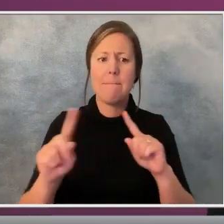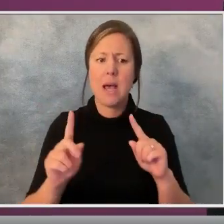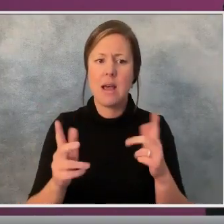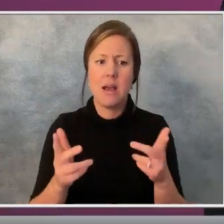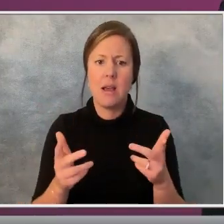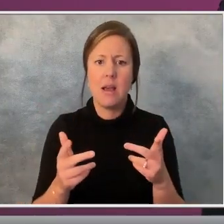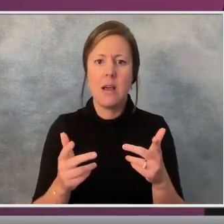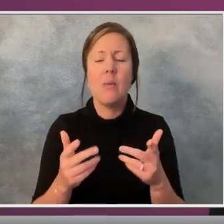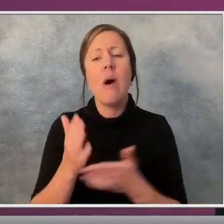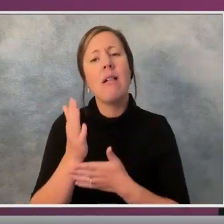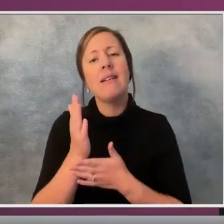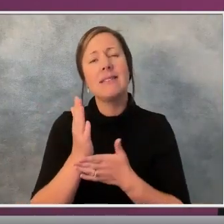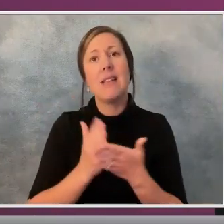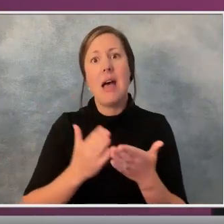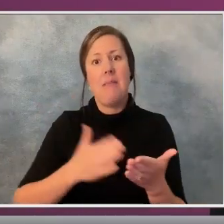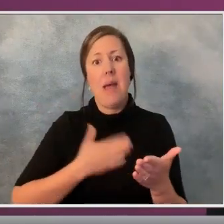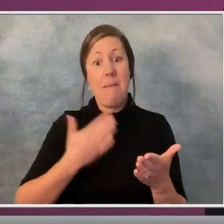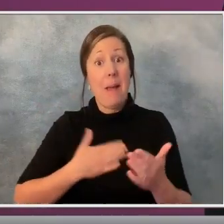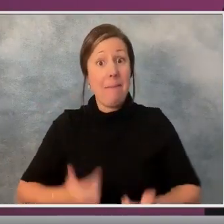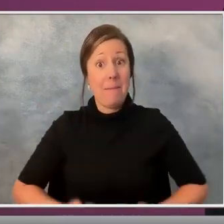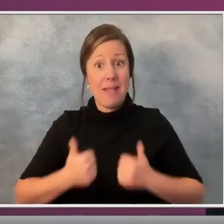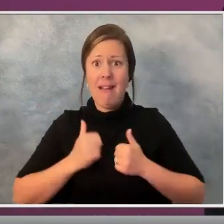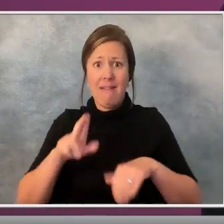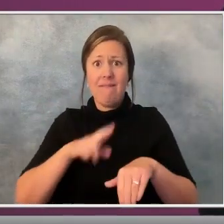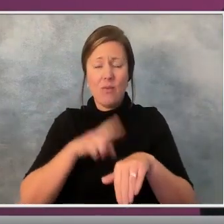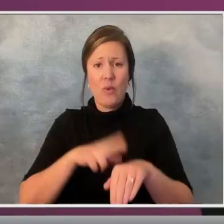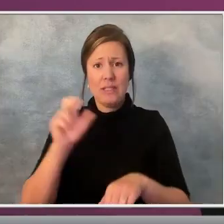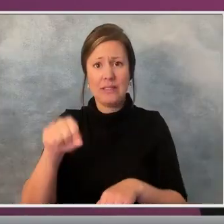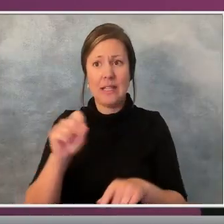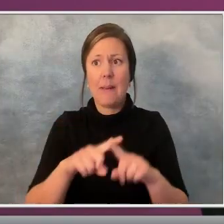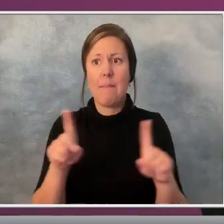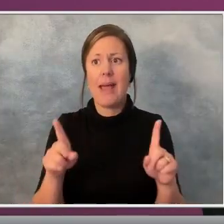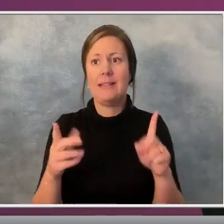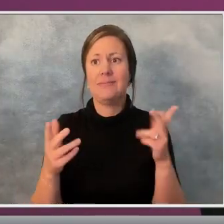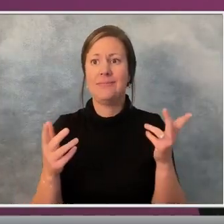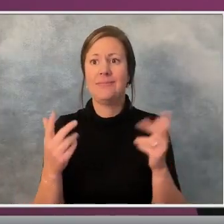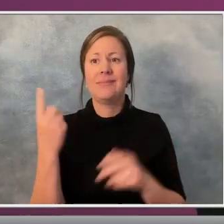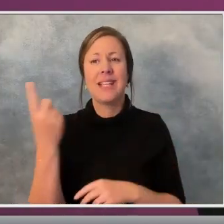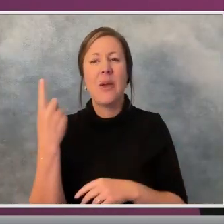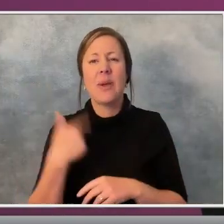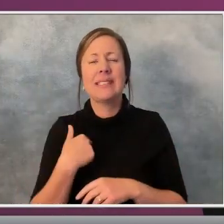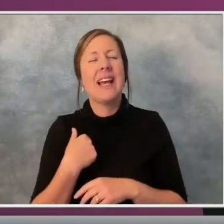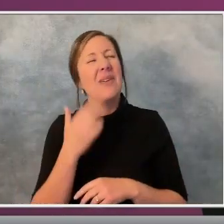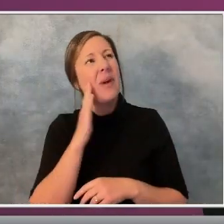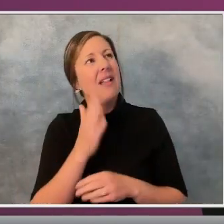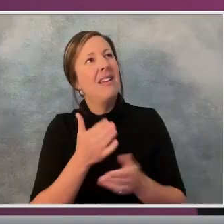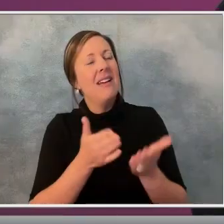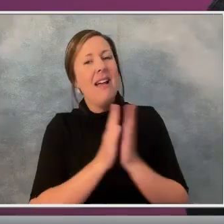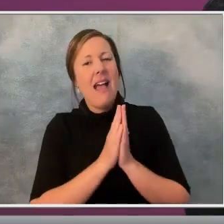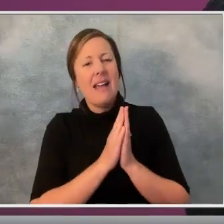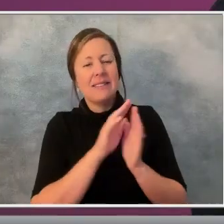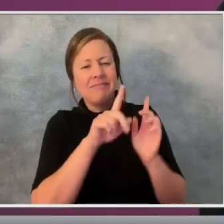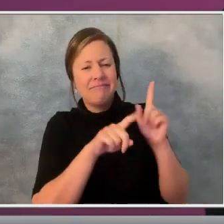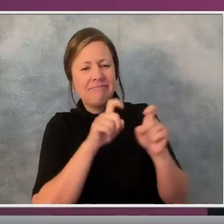I mean, I'm glad I'm alive, you know, Yeah. but, you know, I always ask questions, you know, what was I doing at this time, you